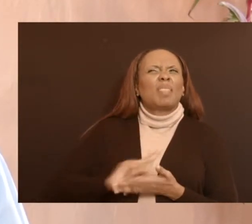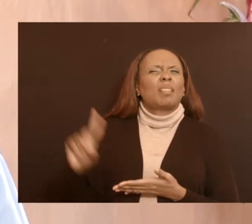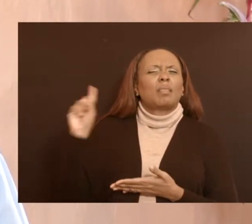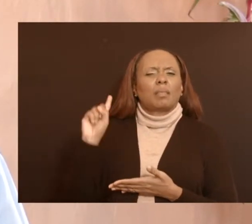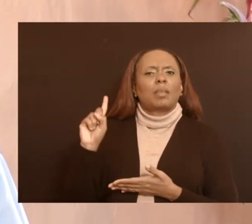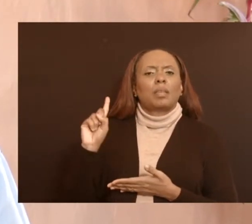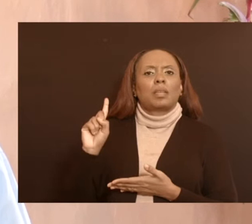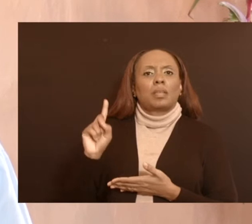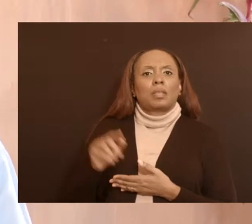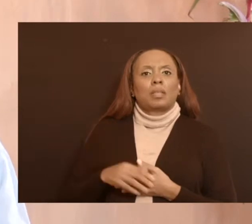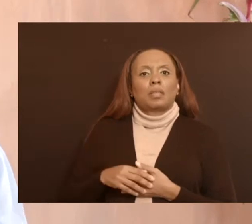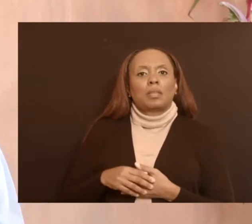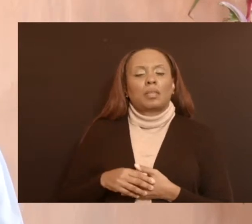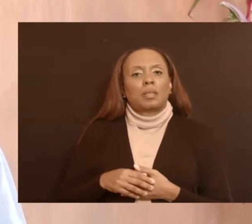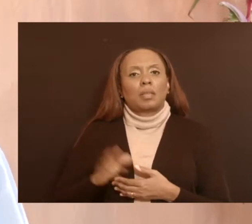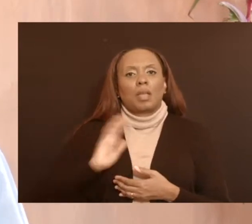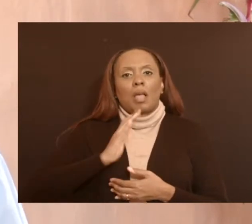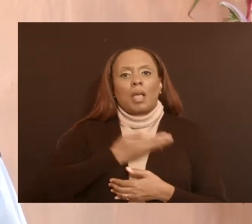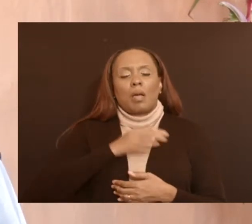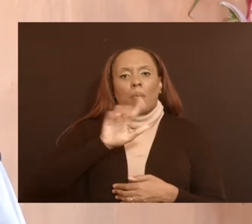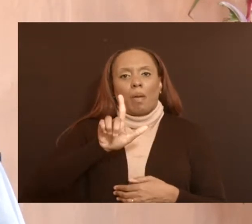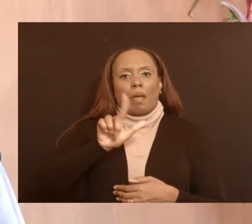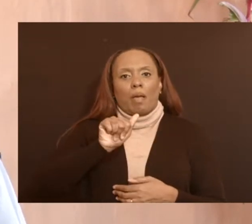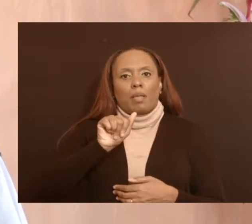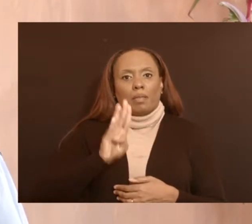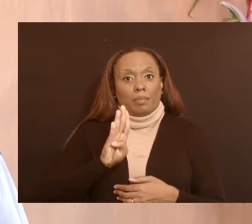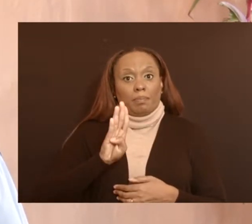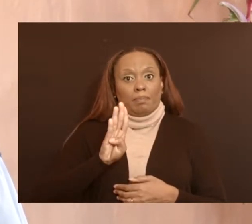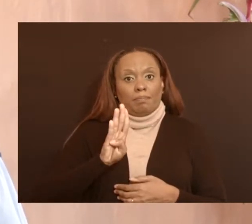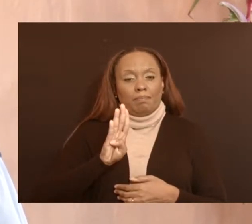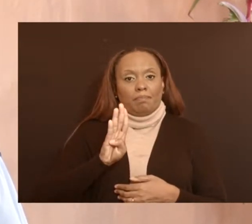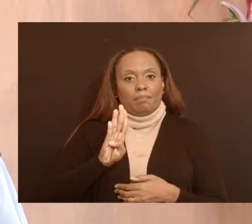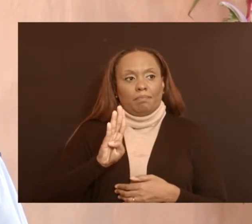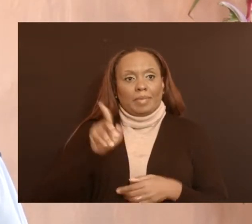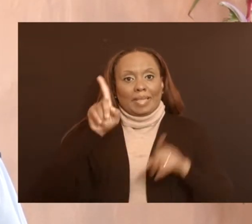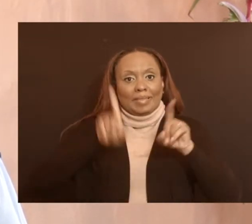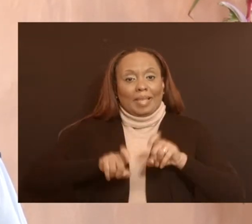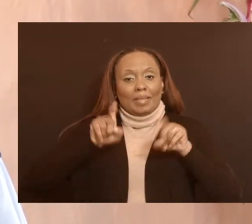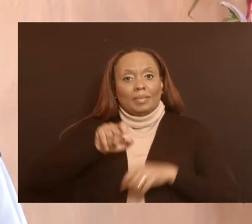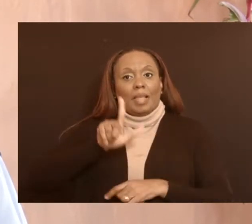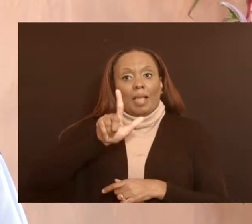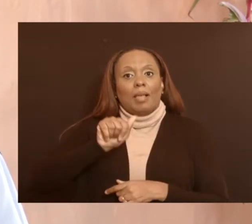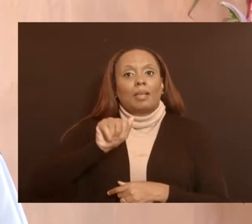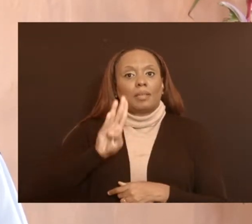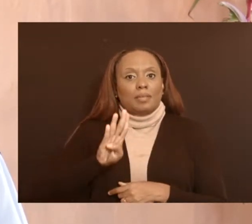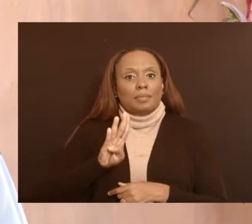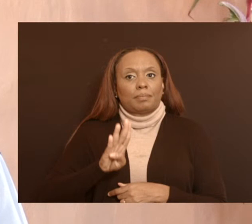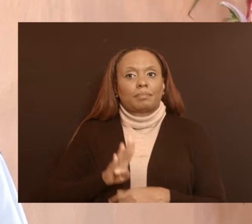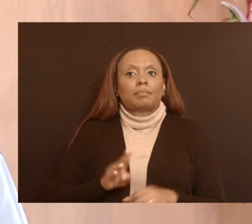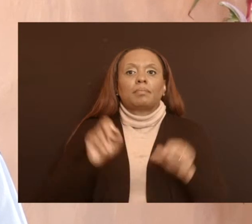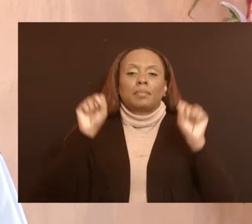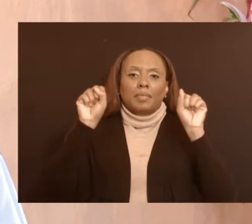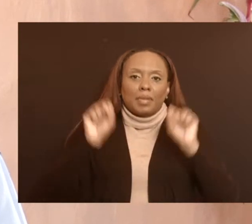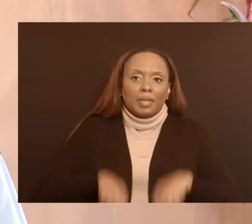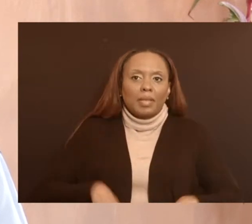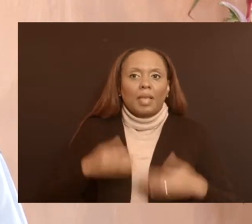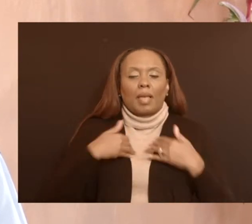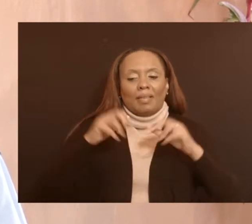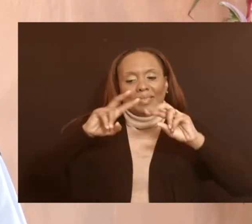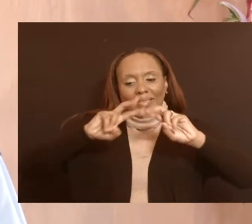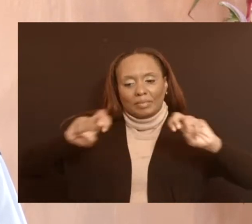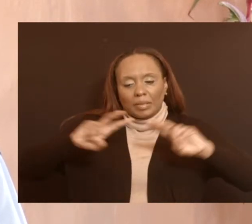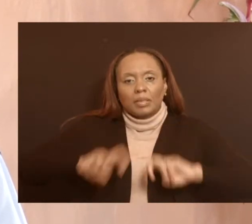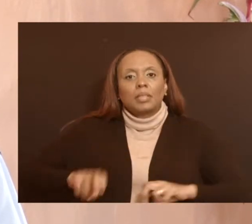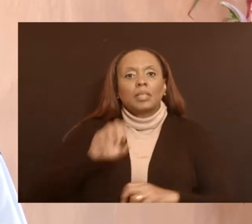the Best Dos Santos Public Health Laboratory had the capacity to do screening for